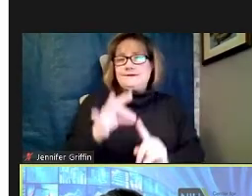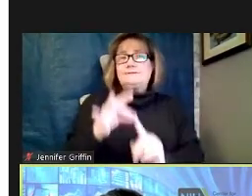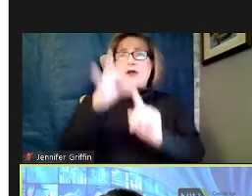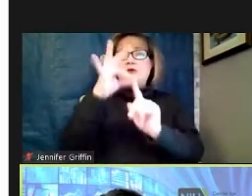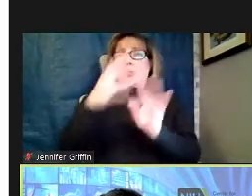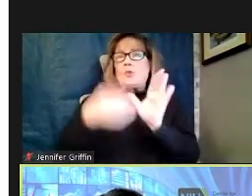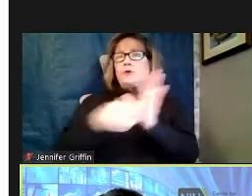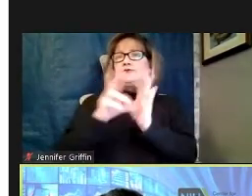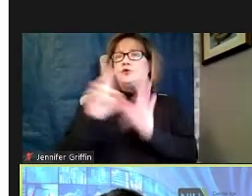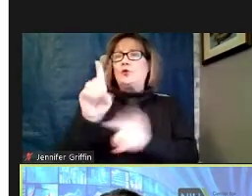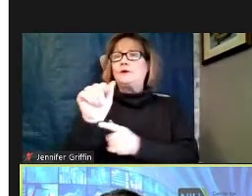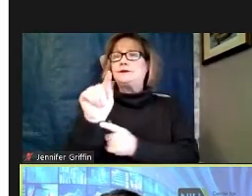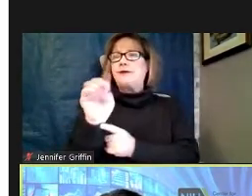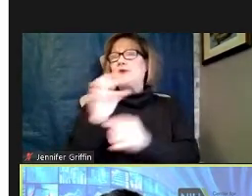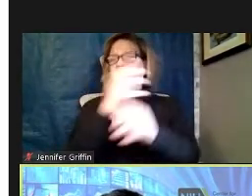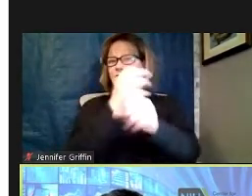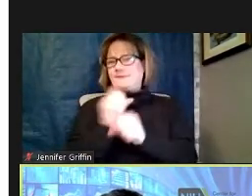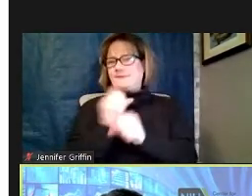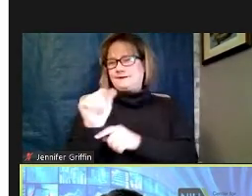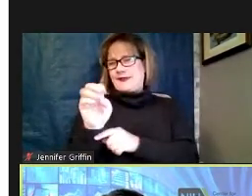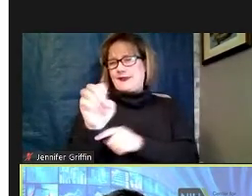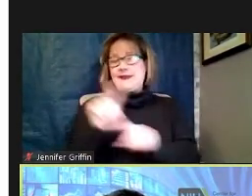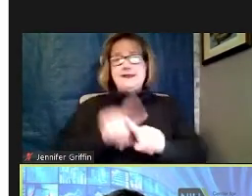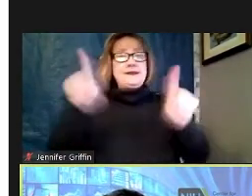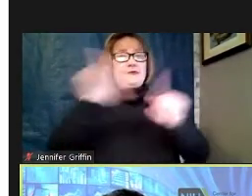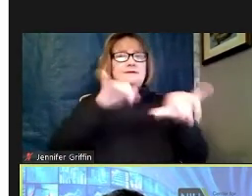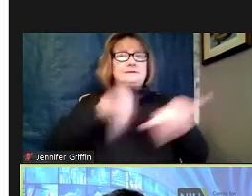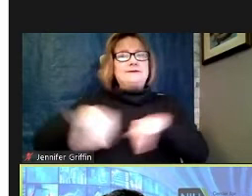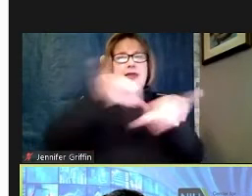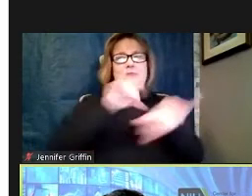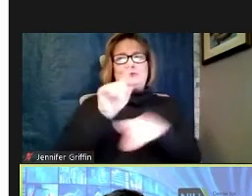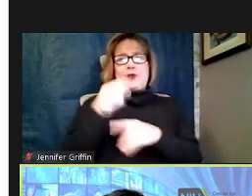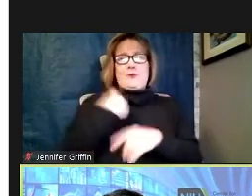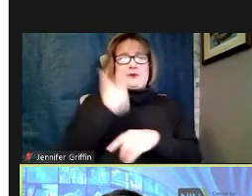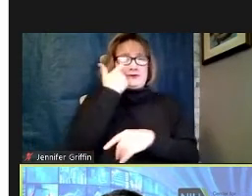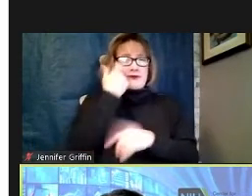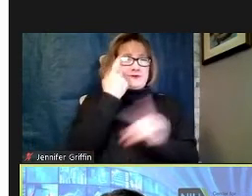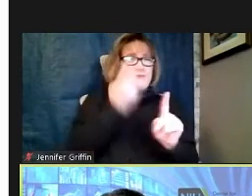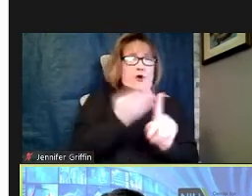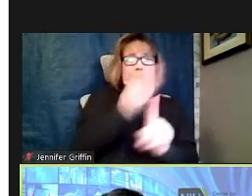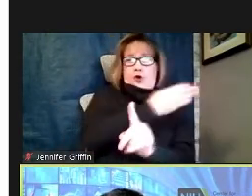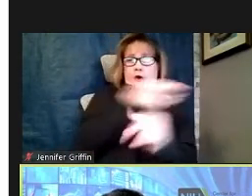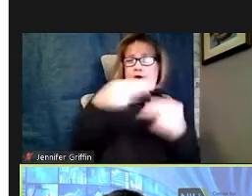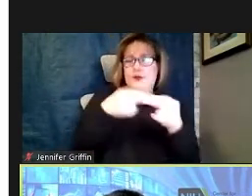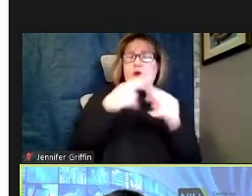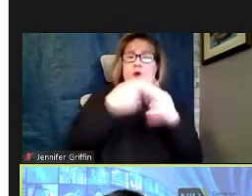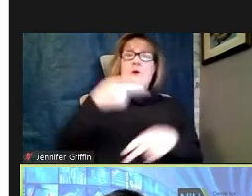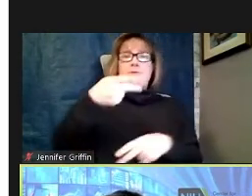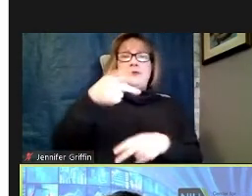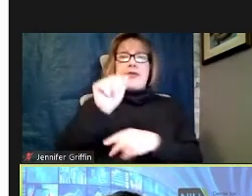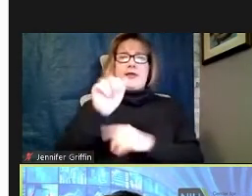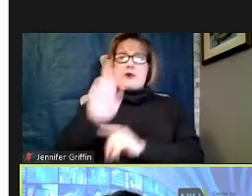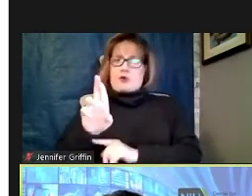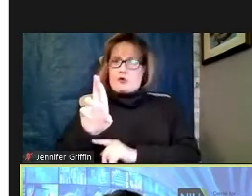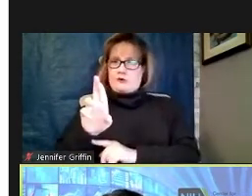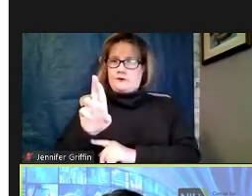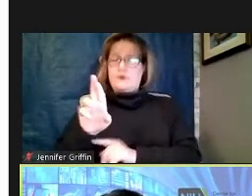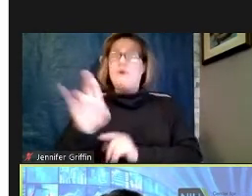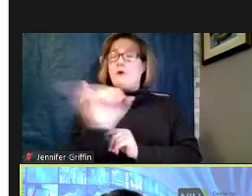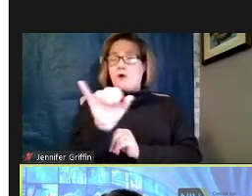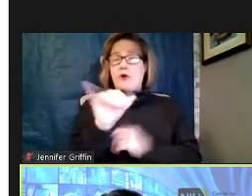date, receipt date, different than the standard dates that we had just looked at, it will be called a PAR. There's